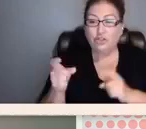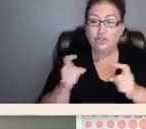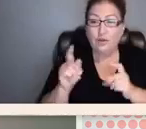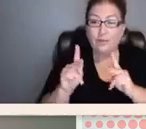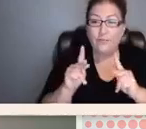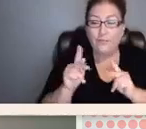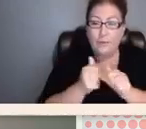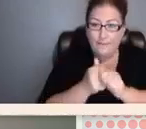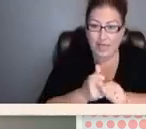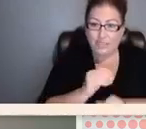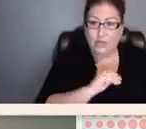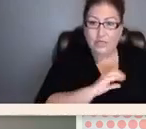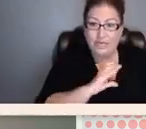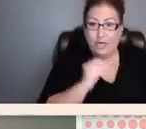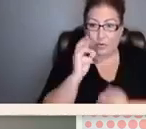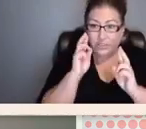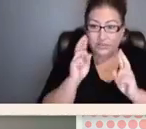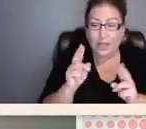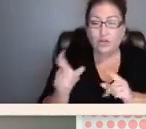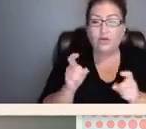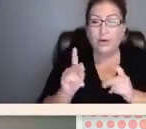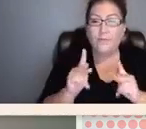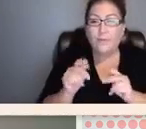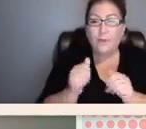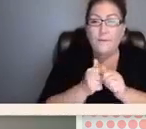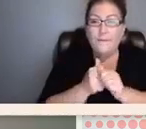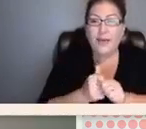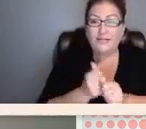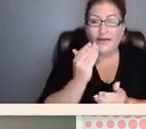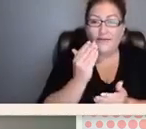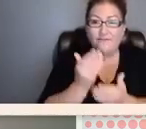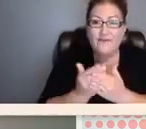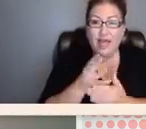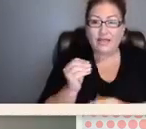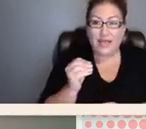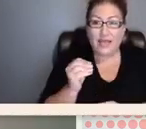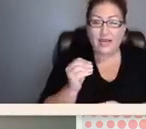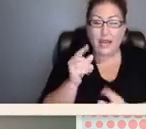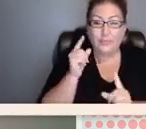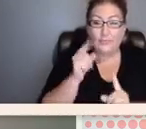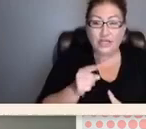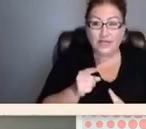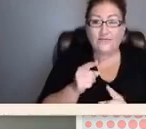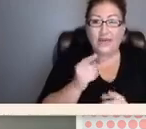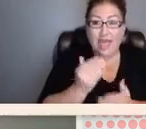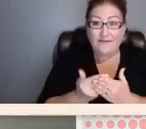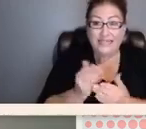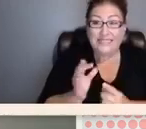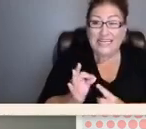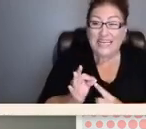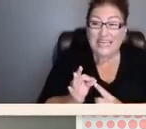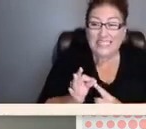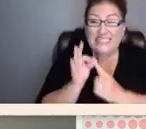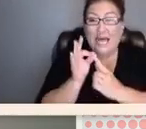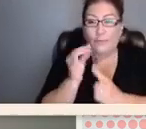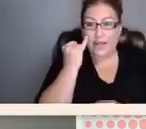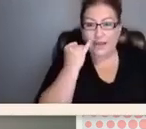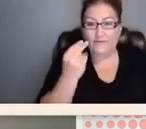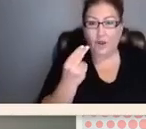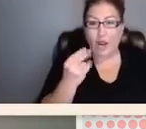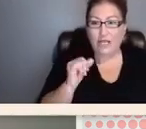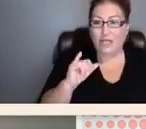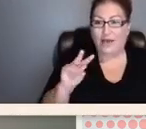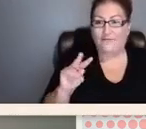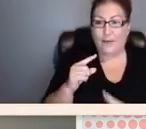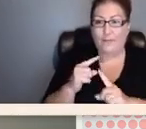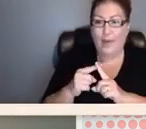and respect, treat people based on fact, objective evidence, and science, except if you're HIV positive